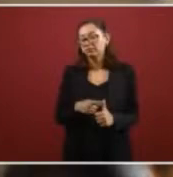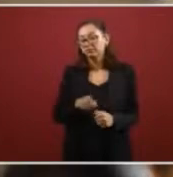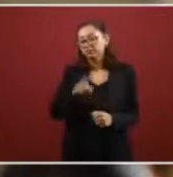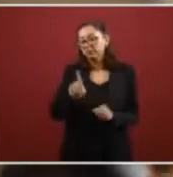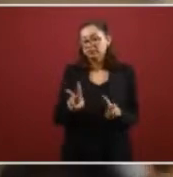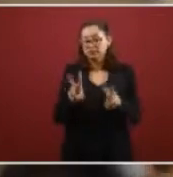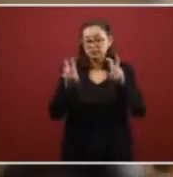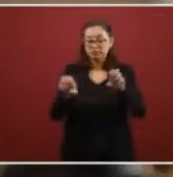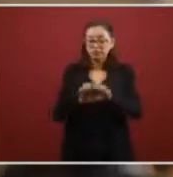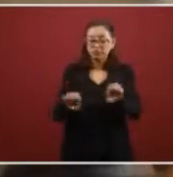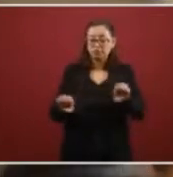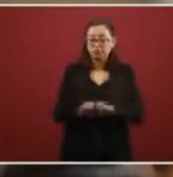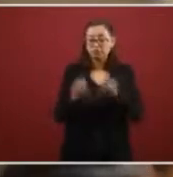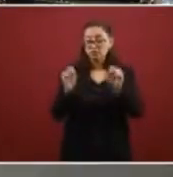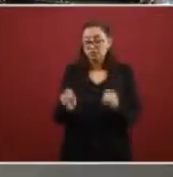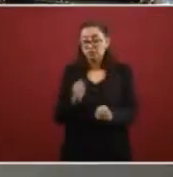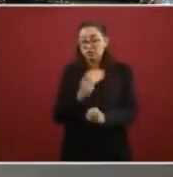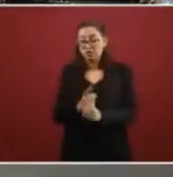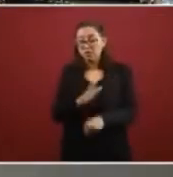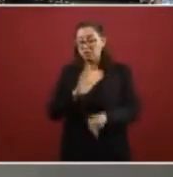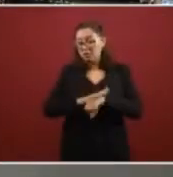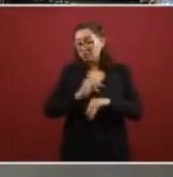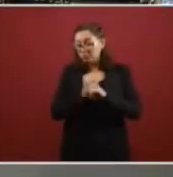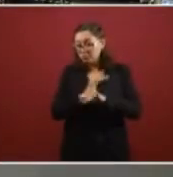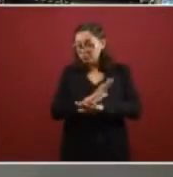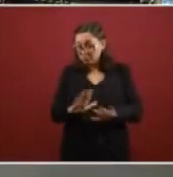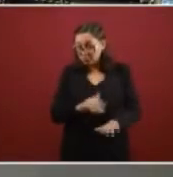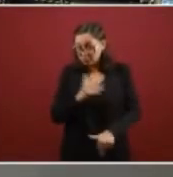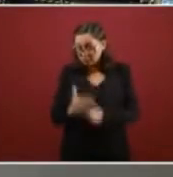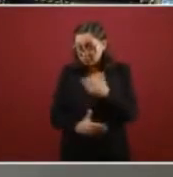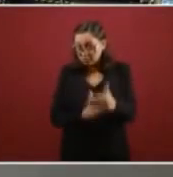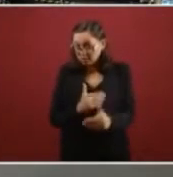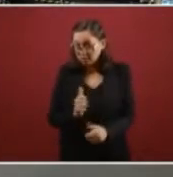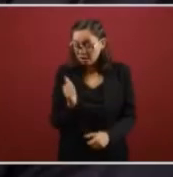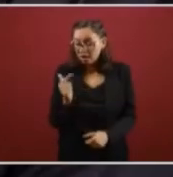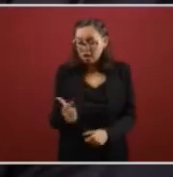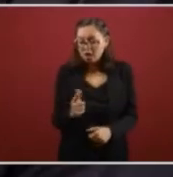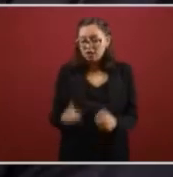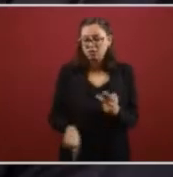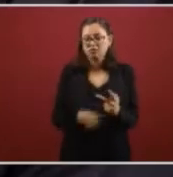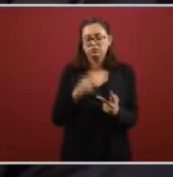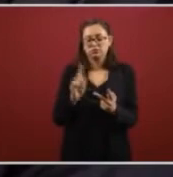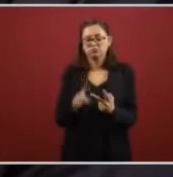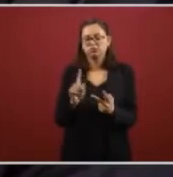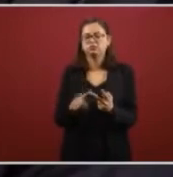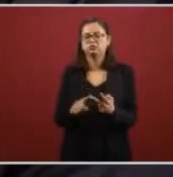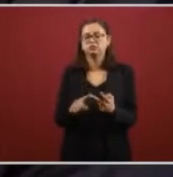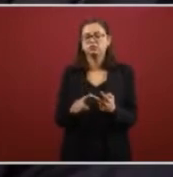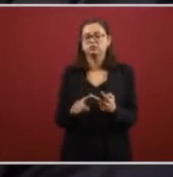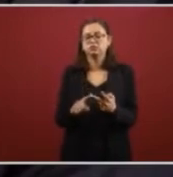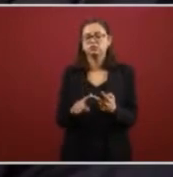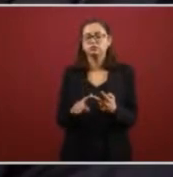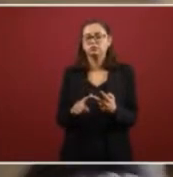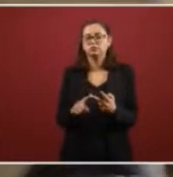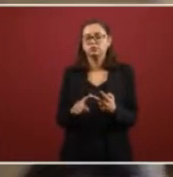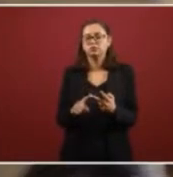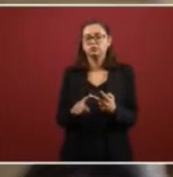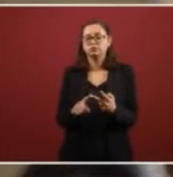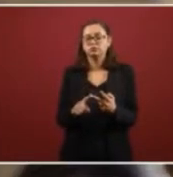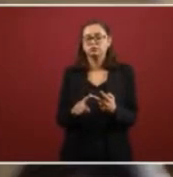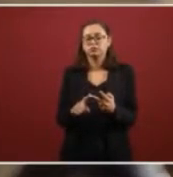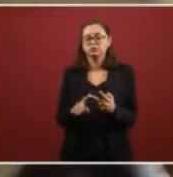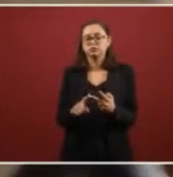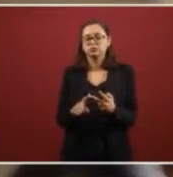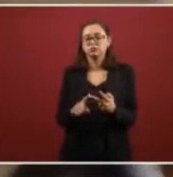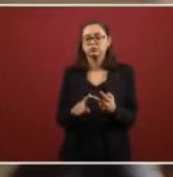to know if they talked, if they gave you more information regarding that. And second is,